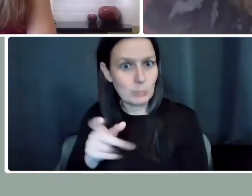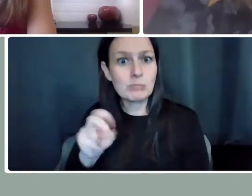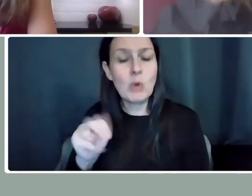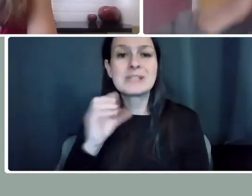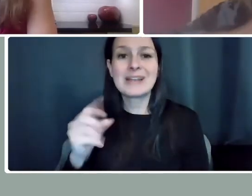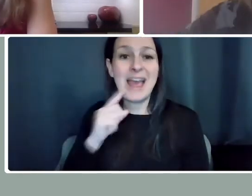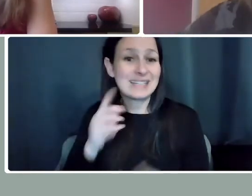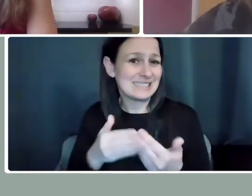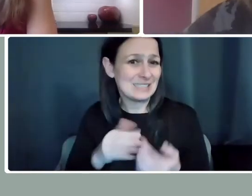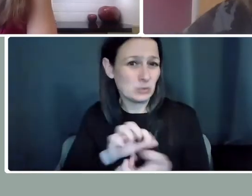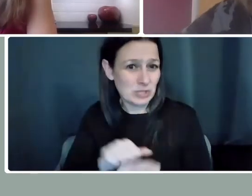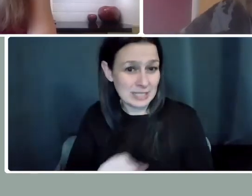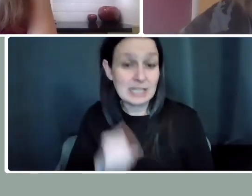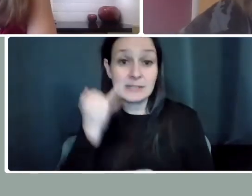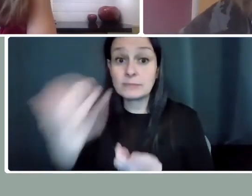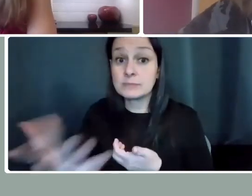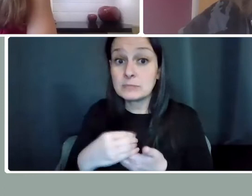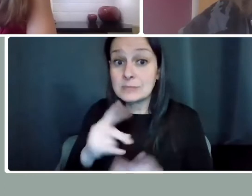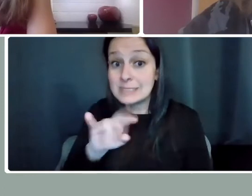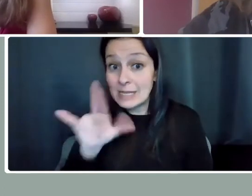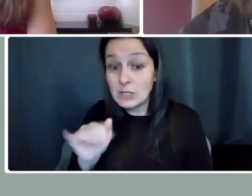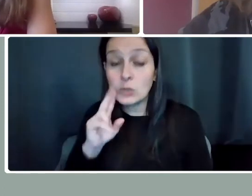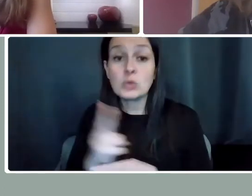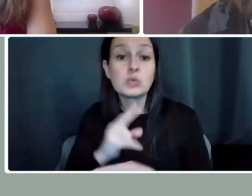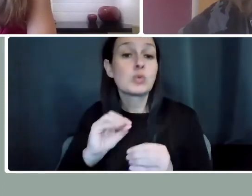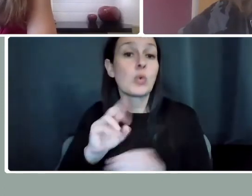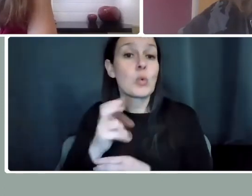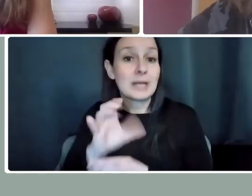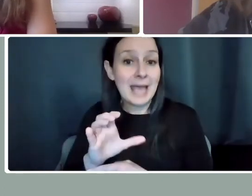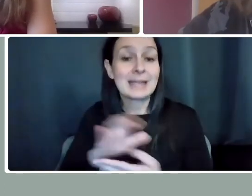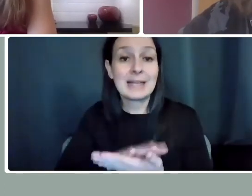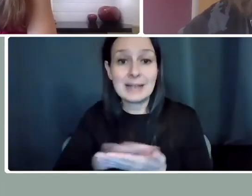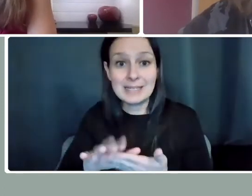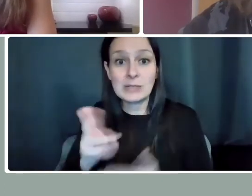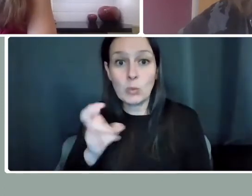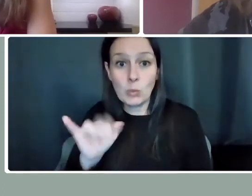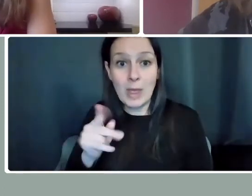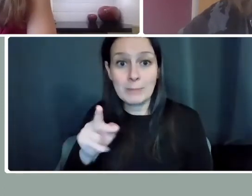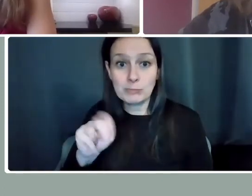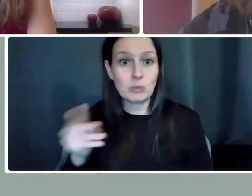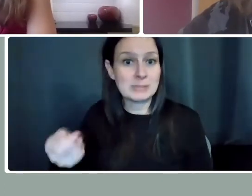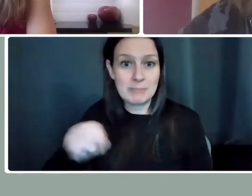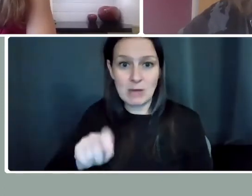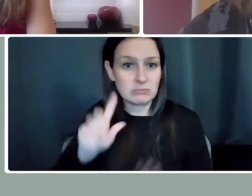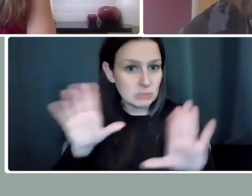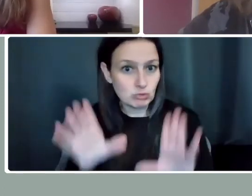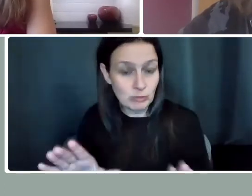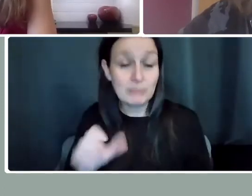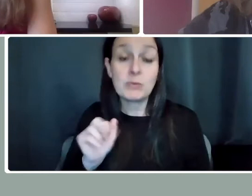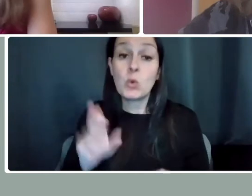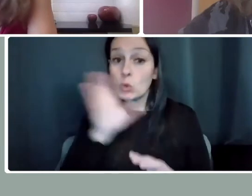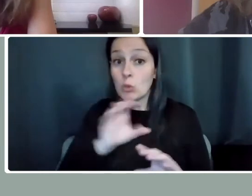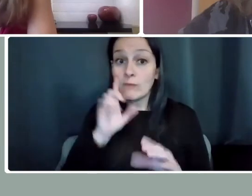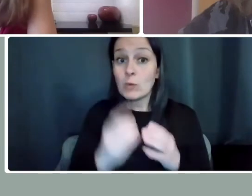your diet, you could use a organic, clean whey protein powder. Great. You can also look for a plant-based protein